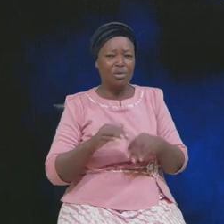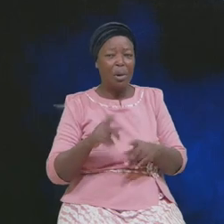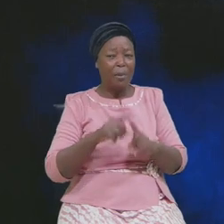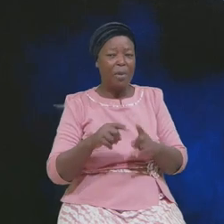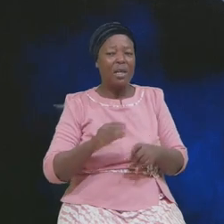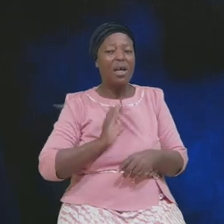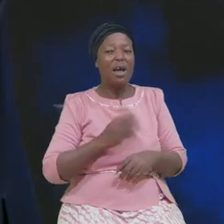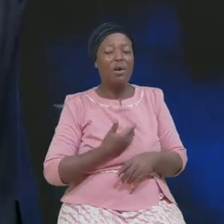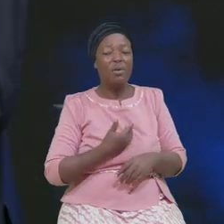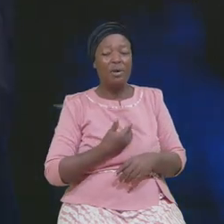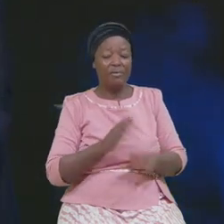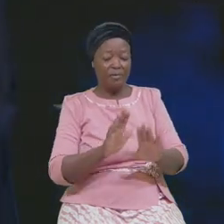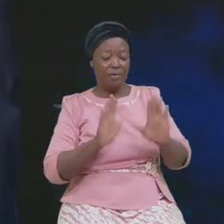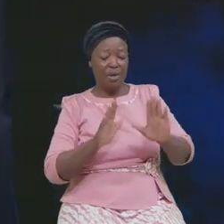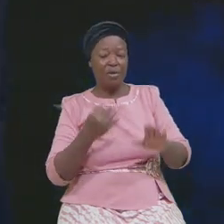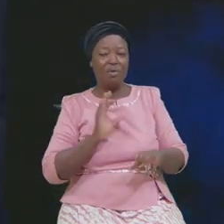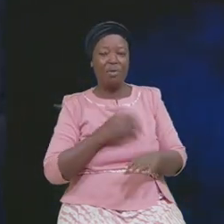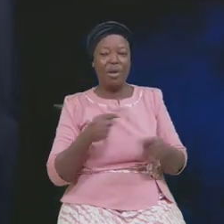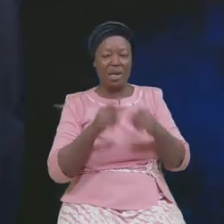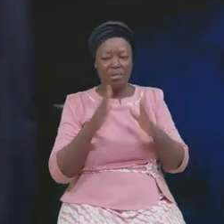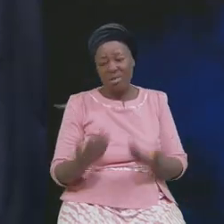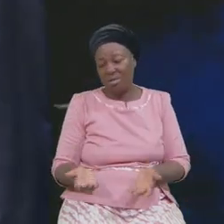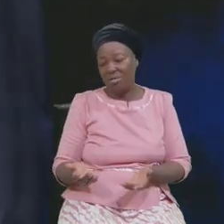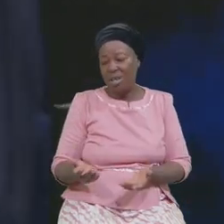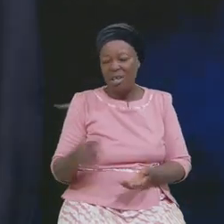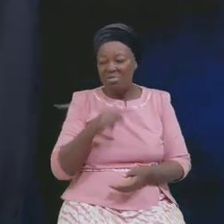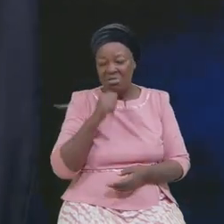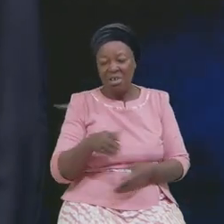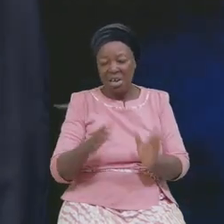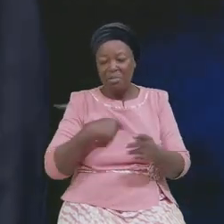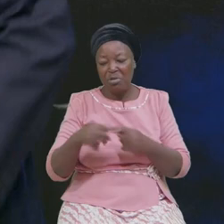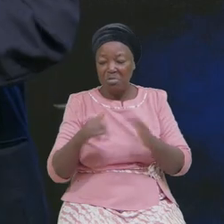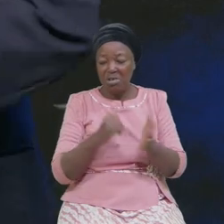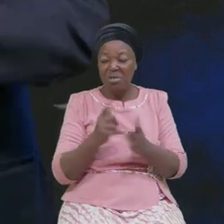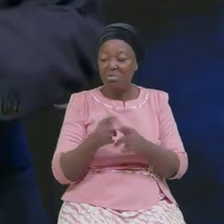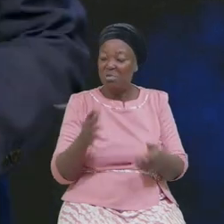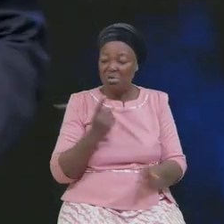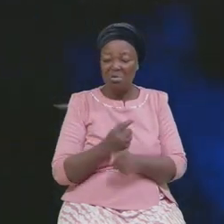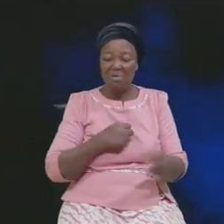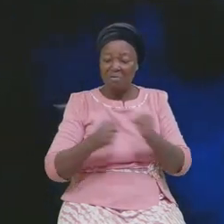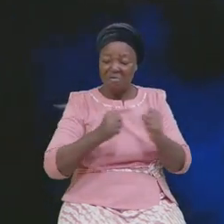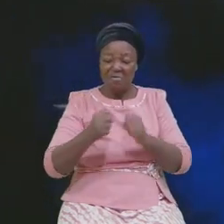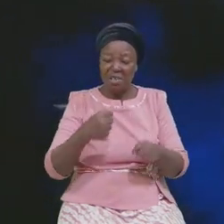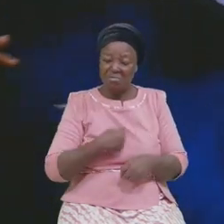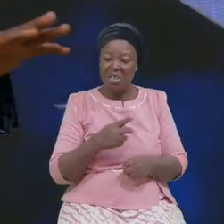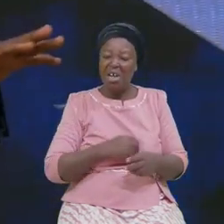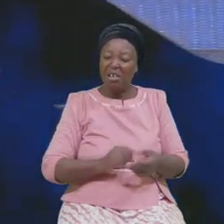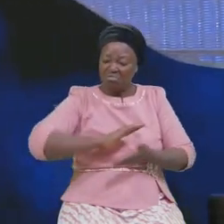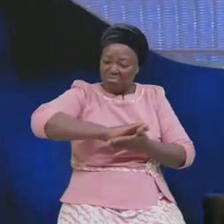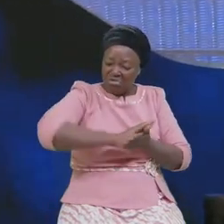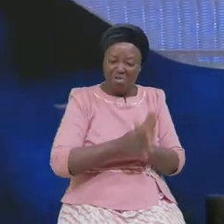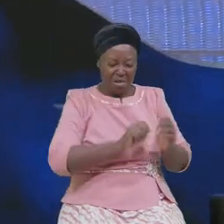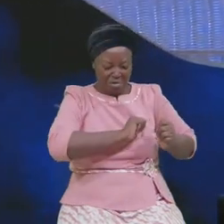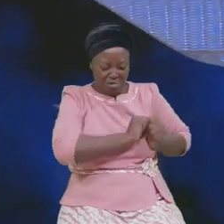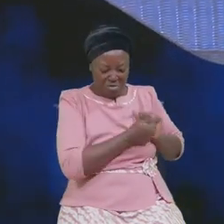enemies. They won't let me do it. They'll double cross my way. They'll crush me. They'll spoil